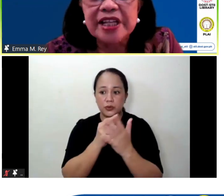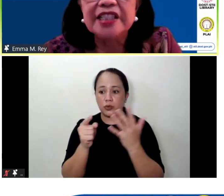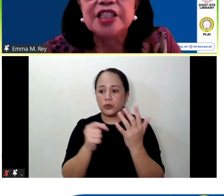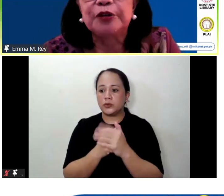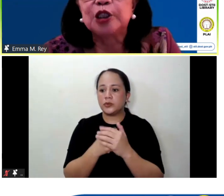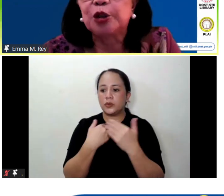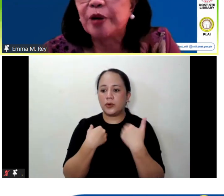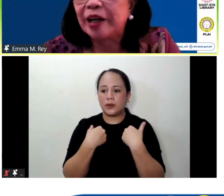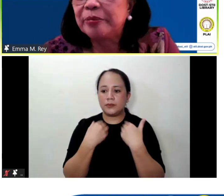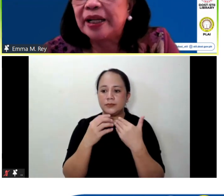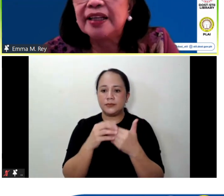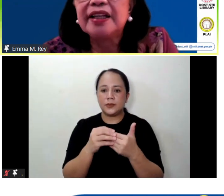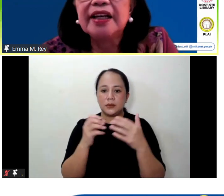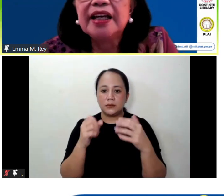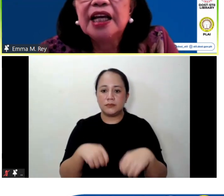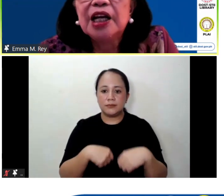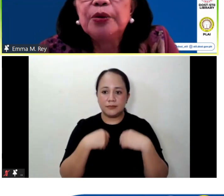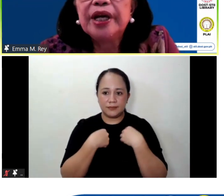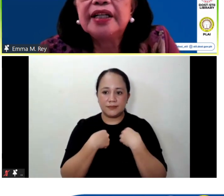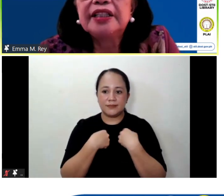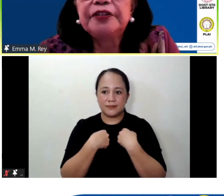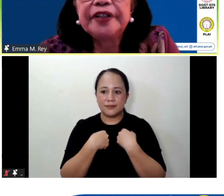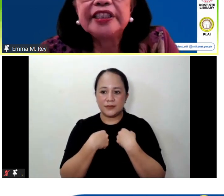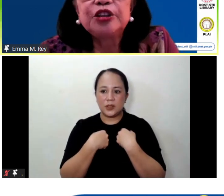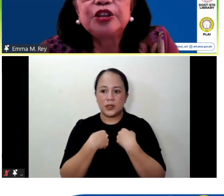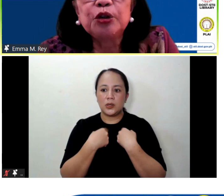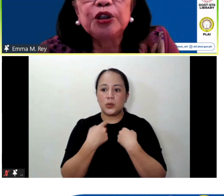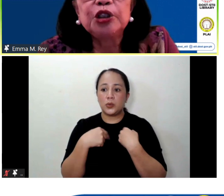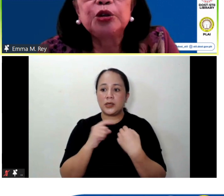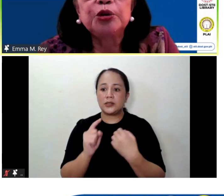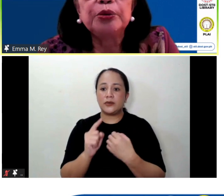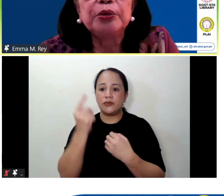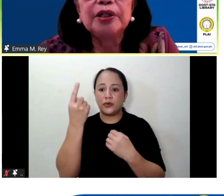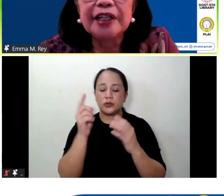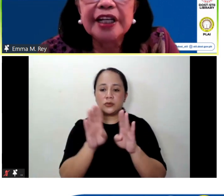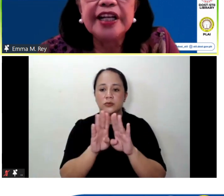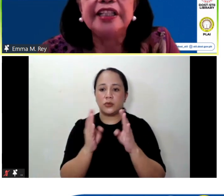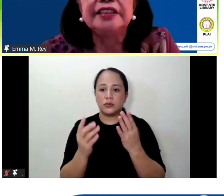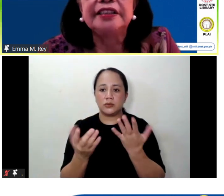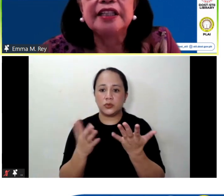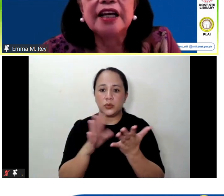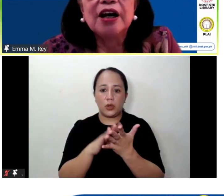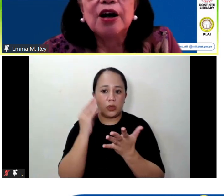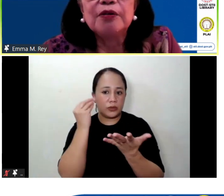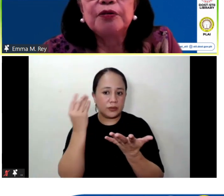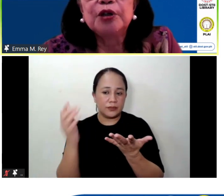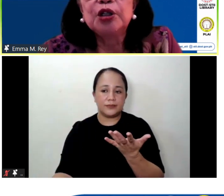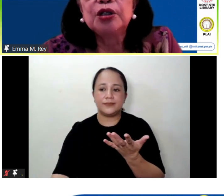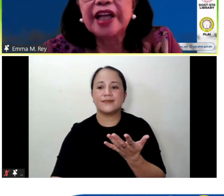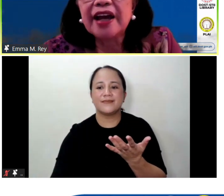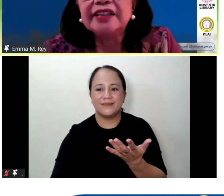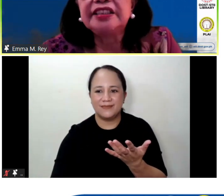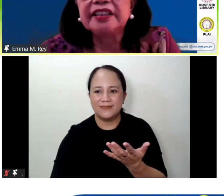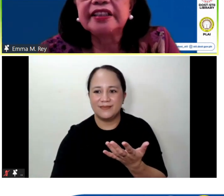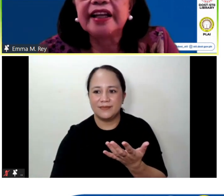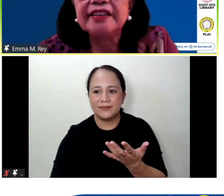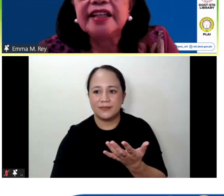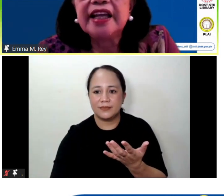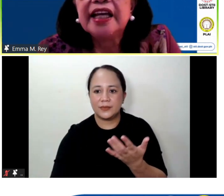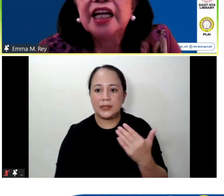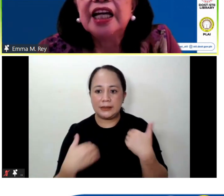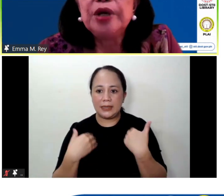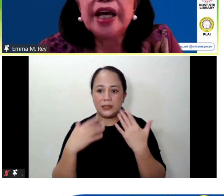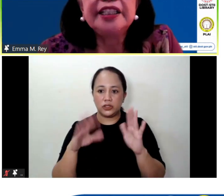have needs for survival. We are the first door to learnings for young